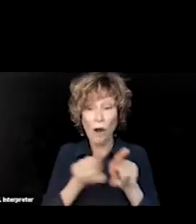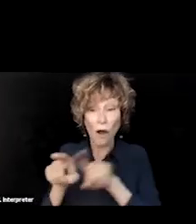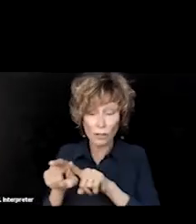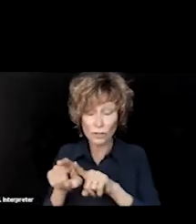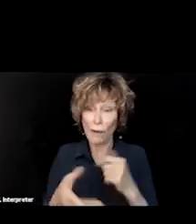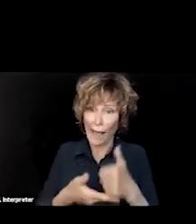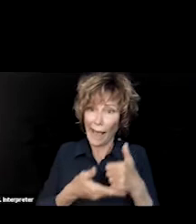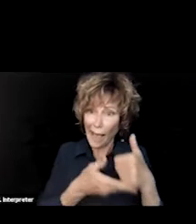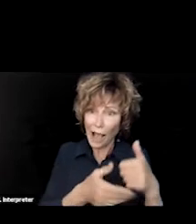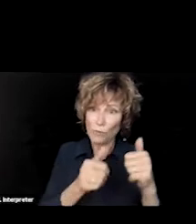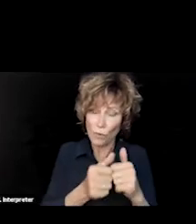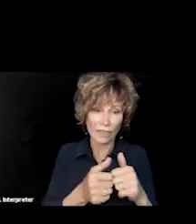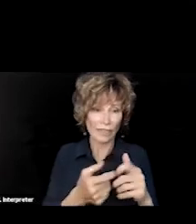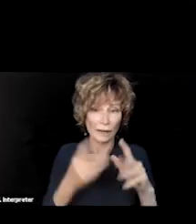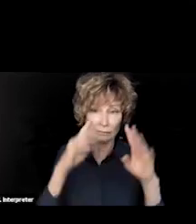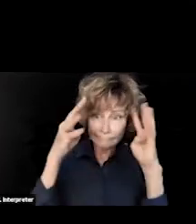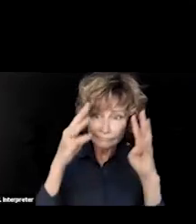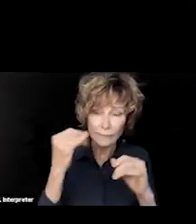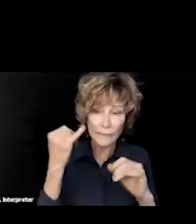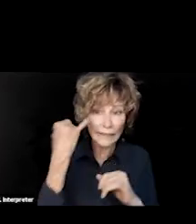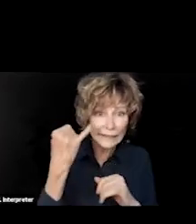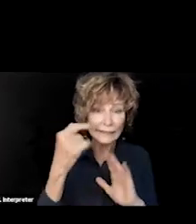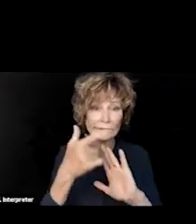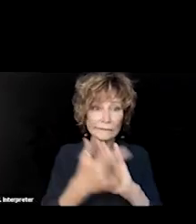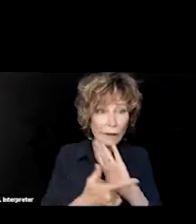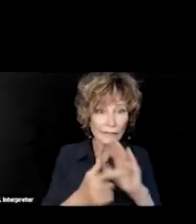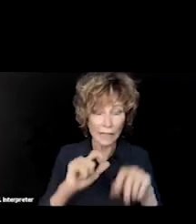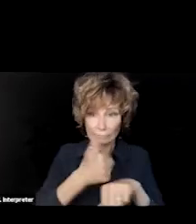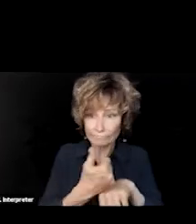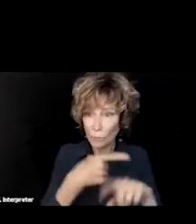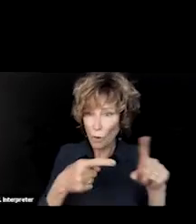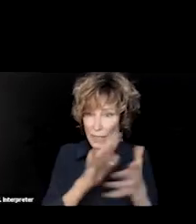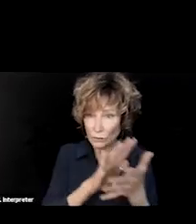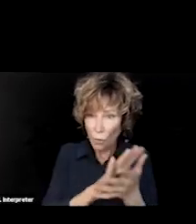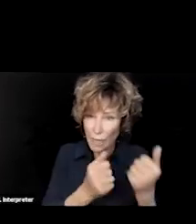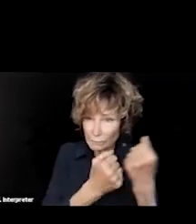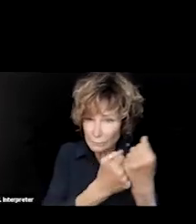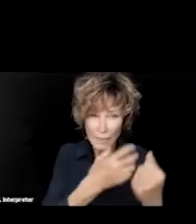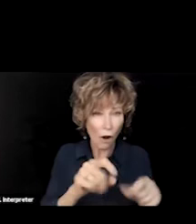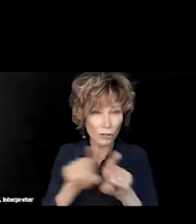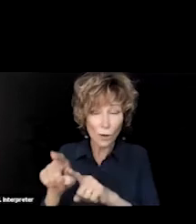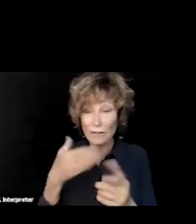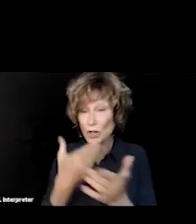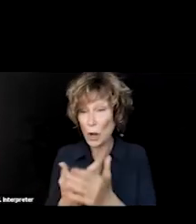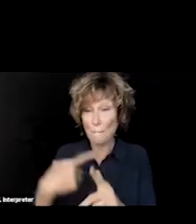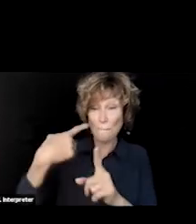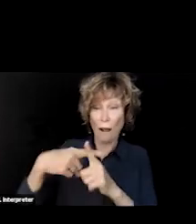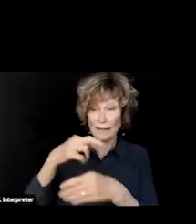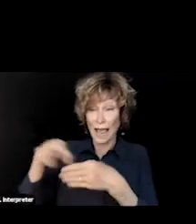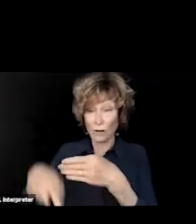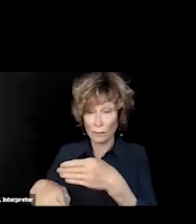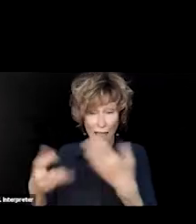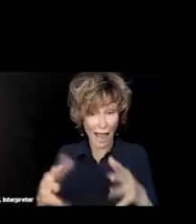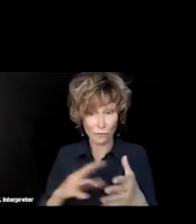They decrease that sense of isolation, and they have the long-term benefit of positive post-school outcomes. After that